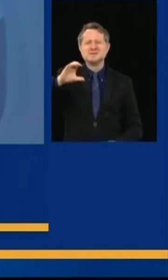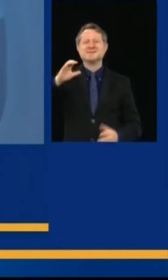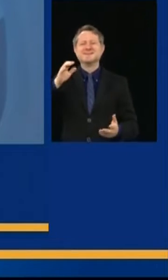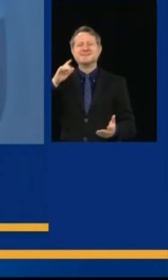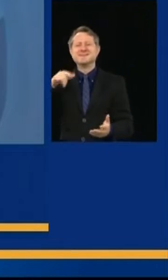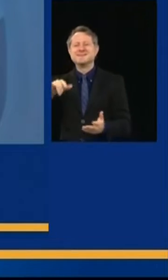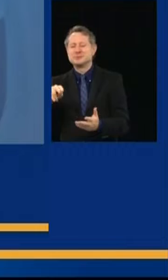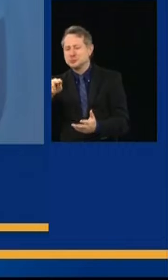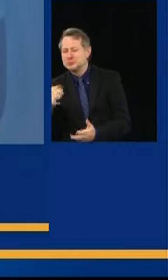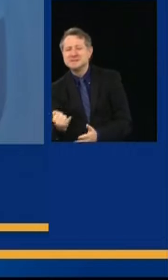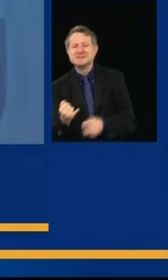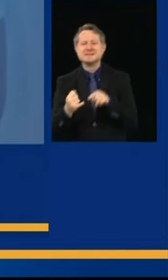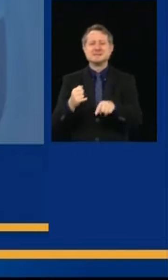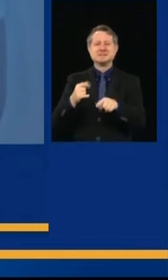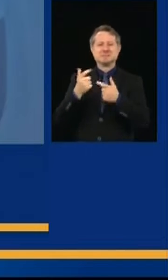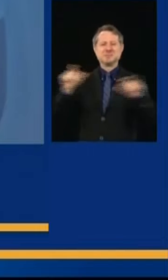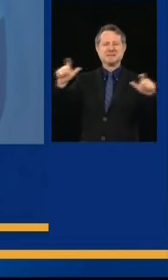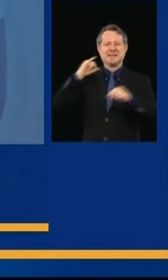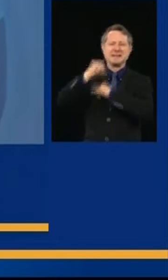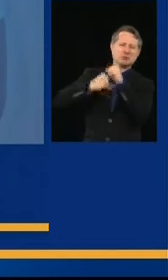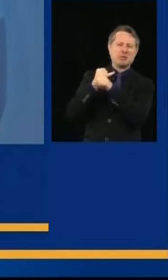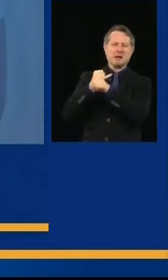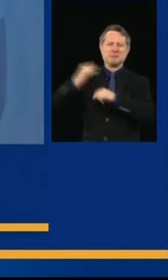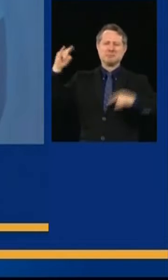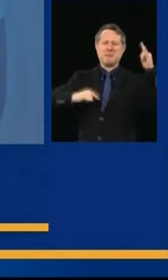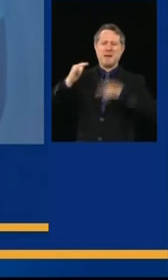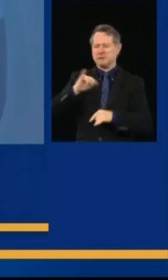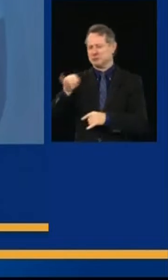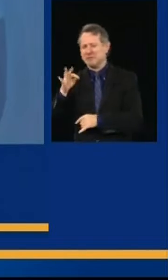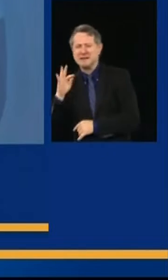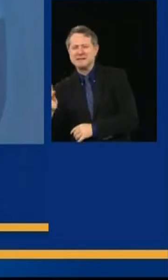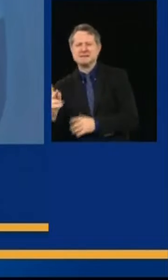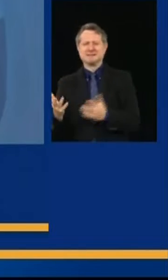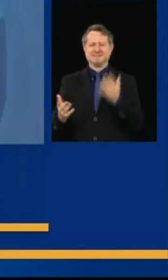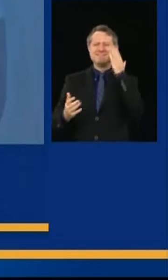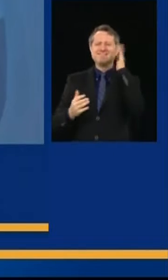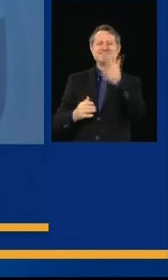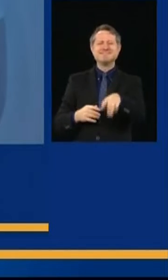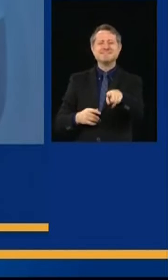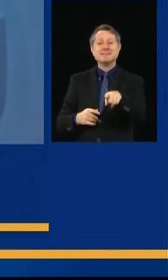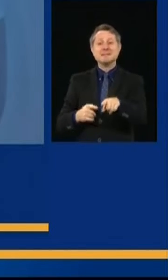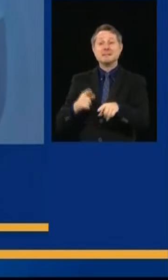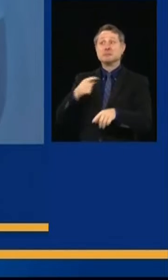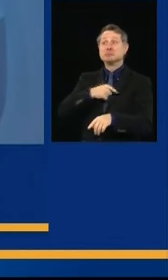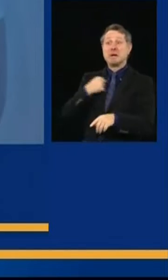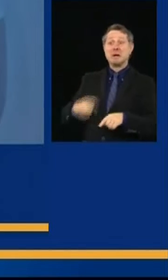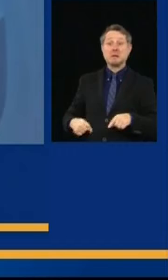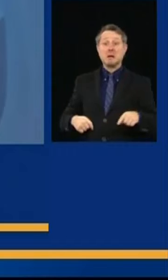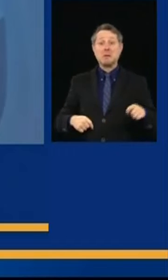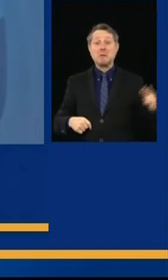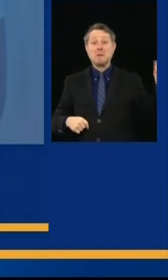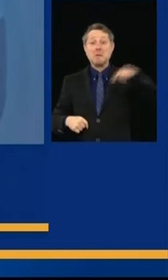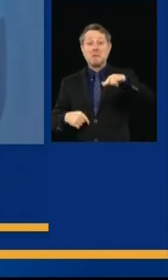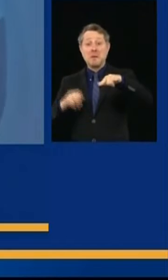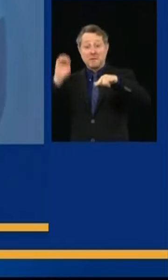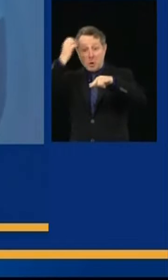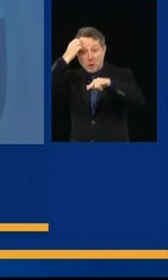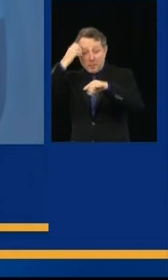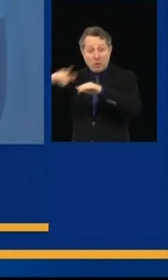And no one knew it was coming from Europe because it had gone from China to Europe and then it gets here from Europe. No one